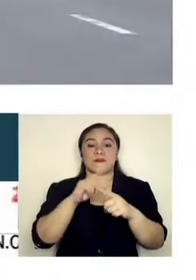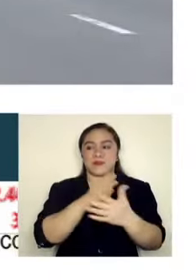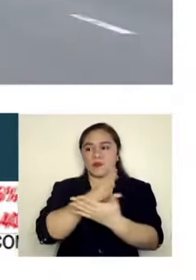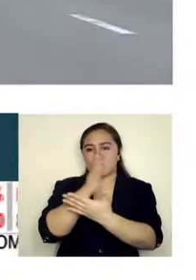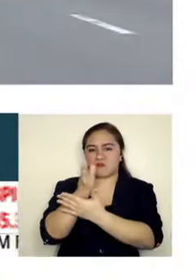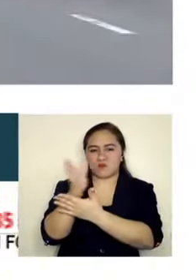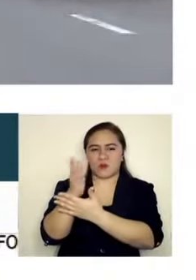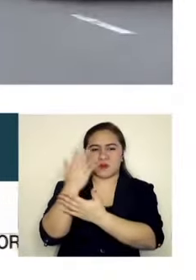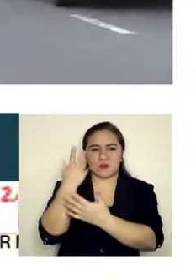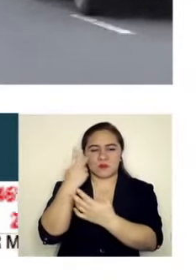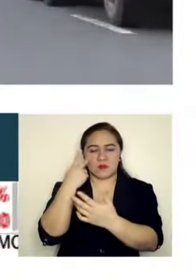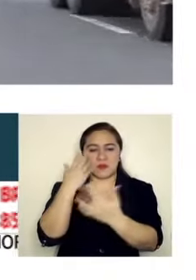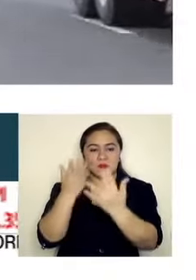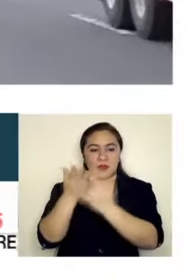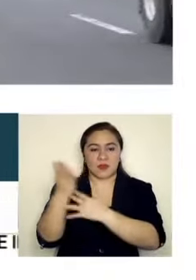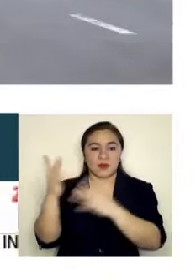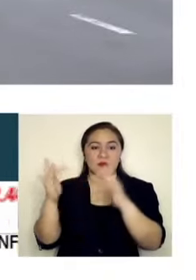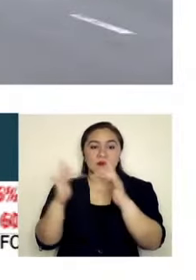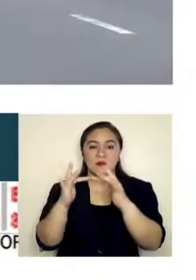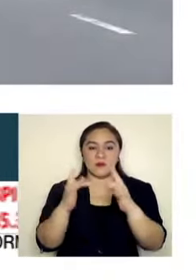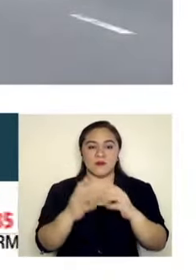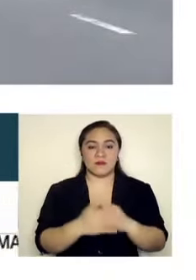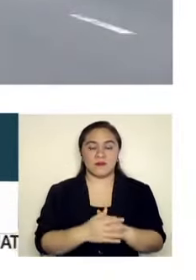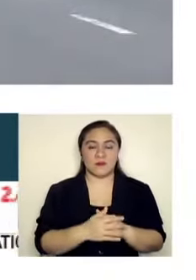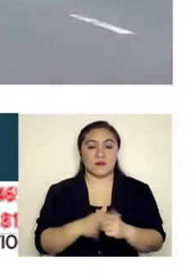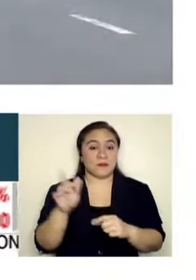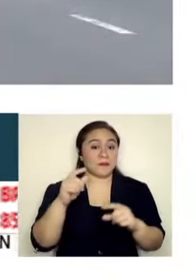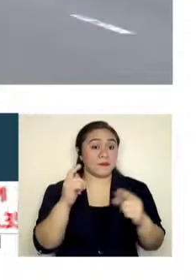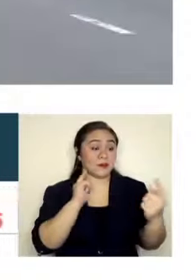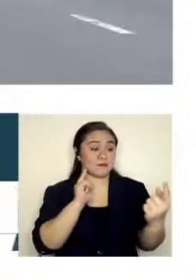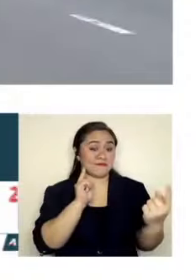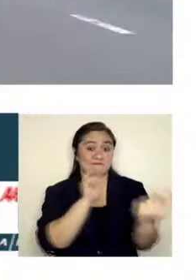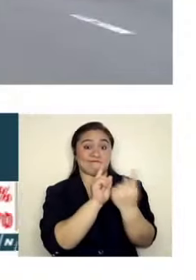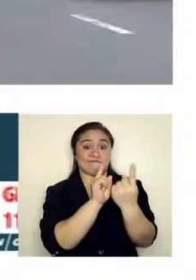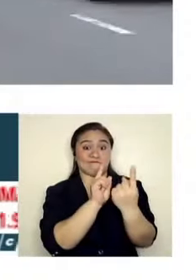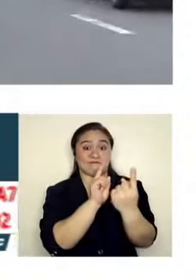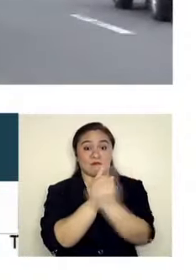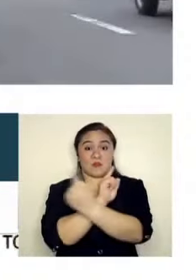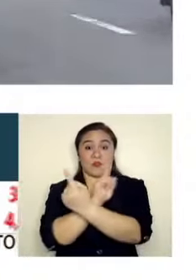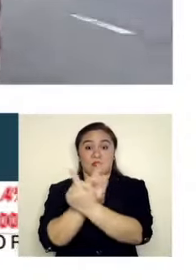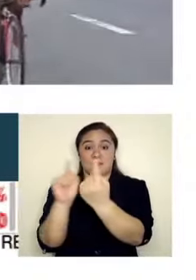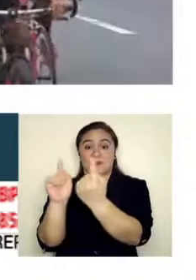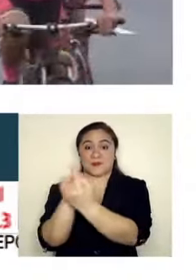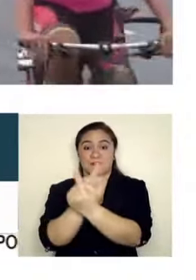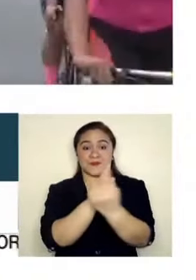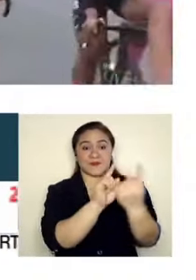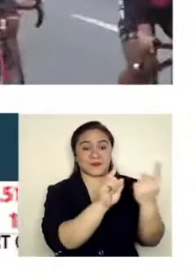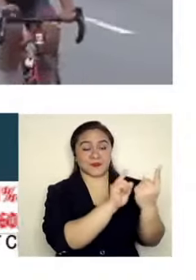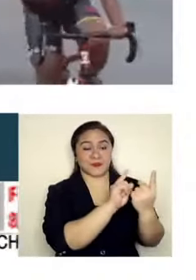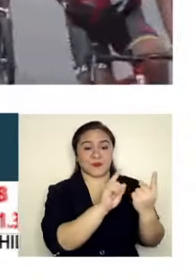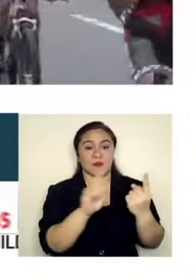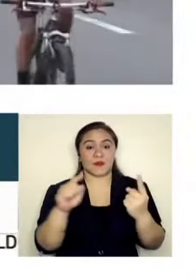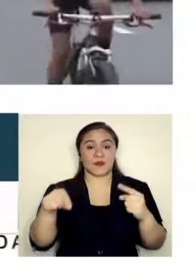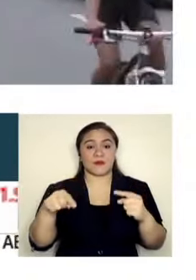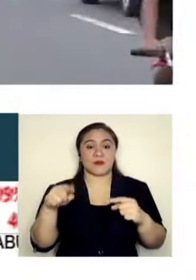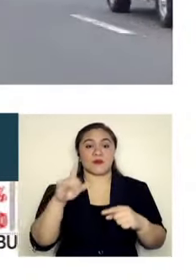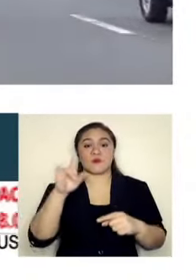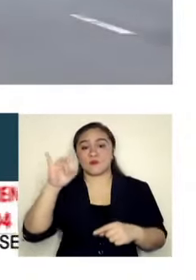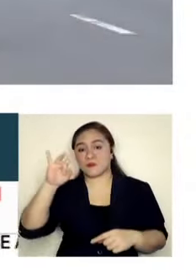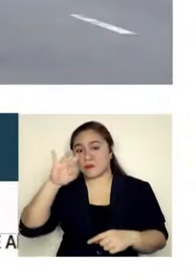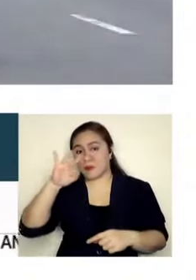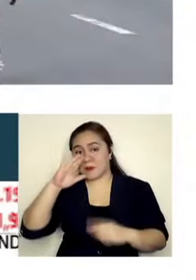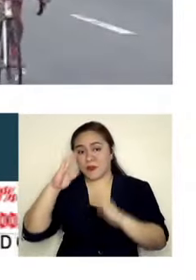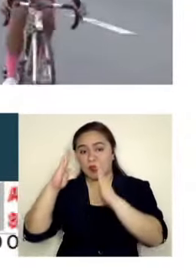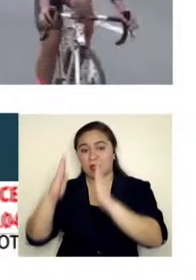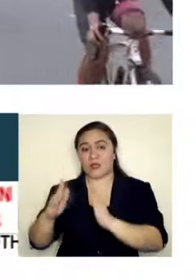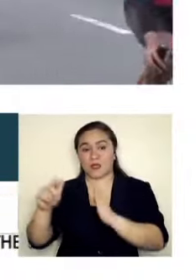to date, ang report pa lang nila, indirect communication, indirect exposure pa lang nung household helper at saka yung another